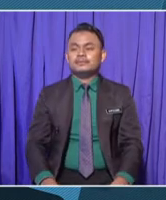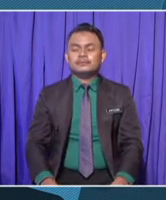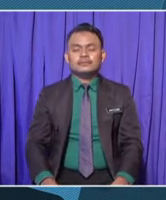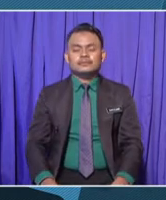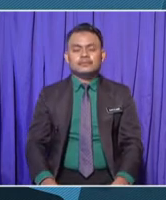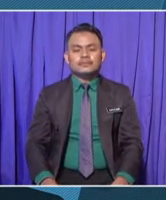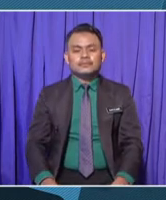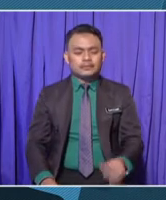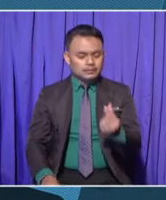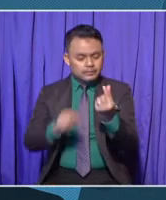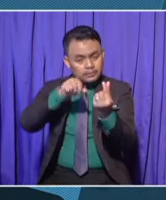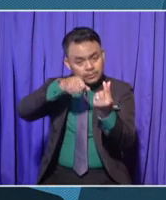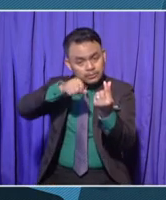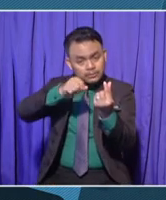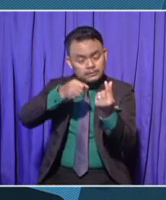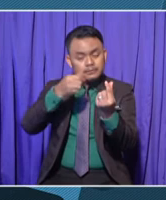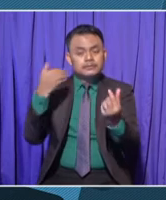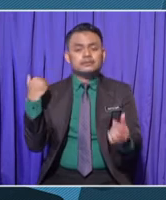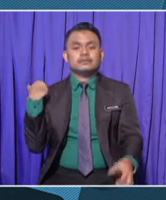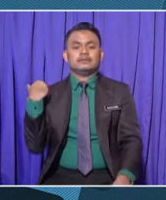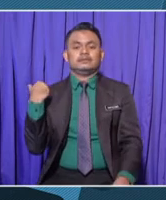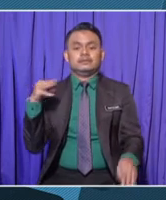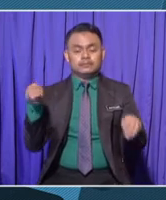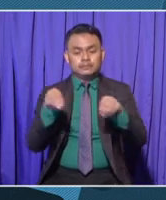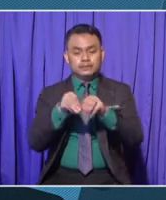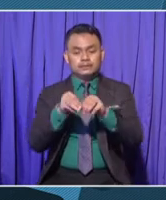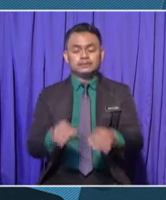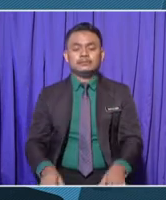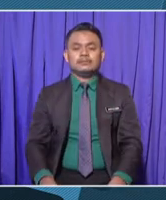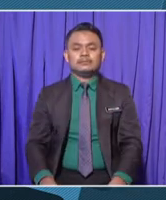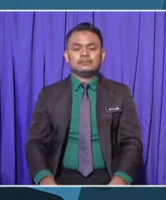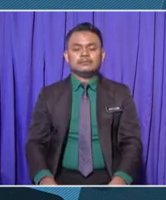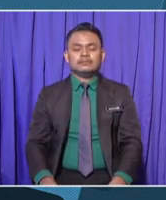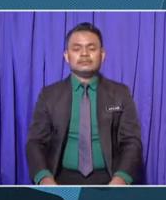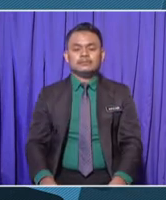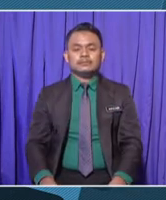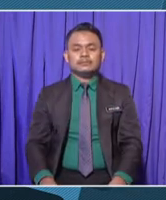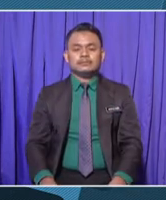The screwdriver also has a magnet at its end.